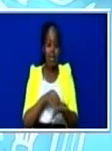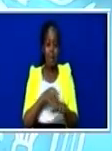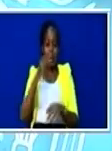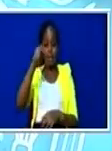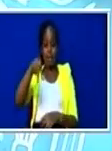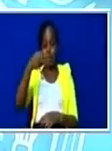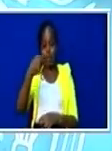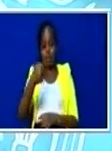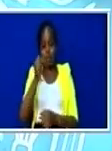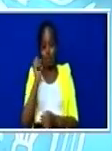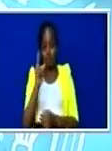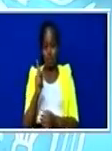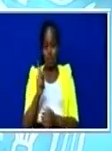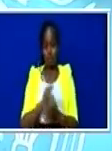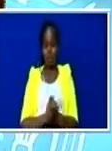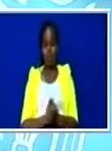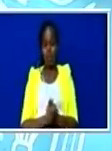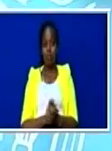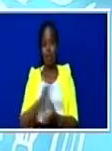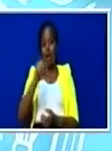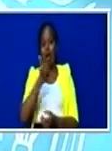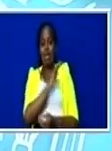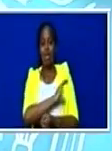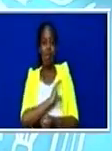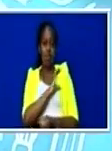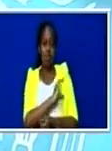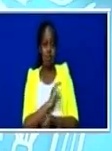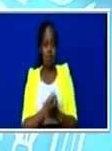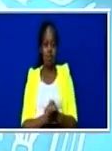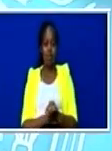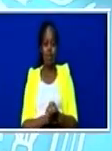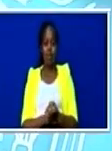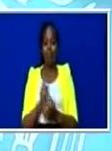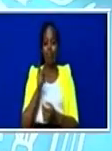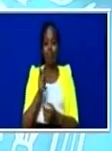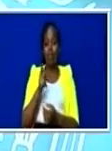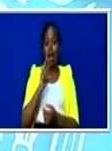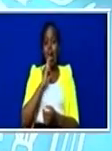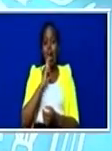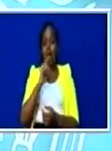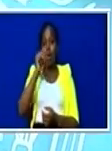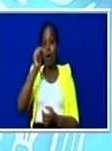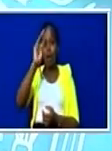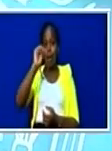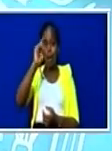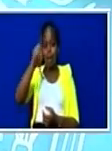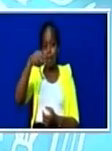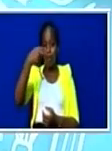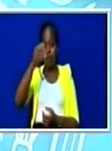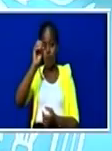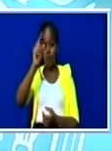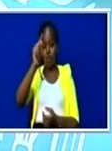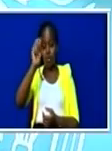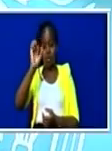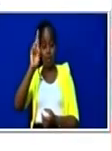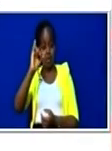pH. Okay. You get it? Yes. Then the other property is that proteins are amphoteric.